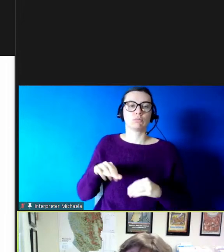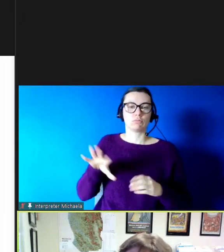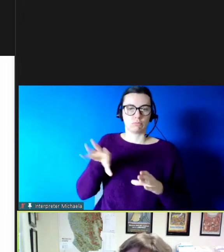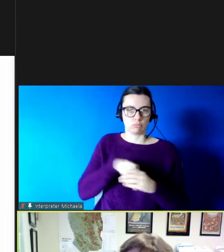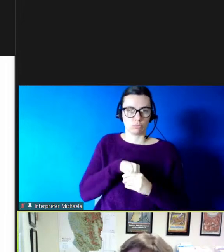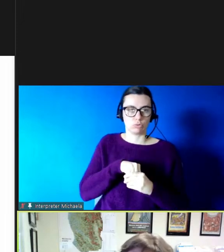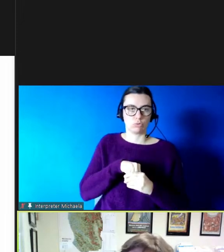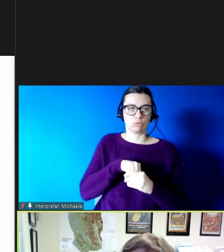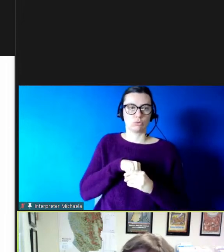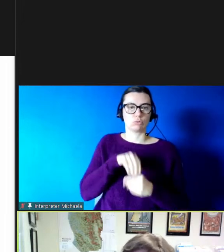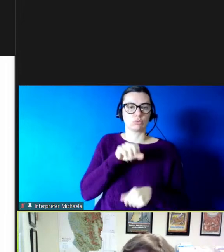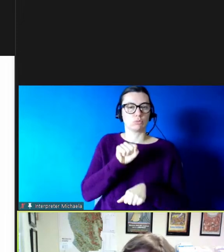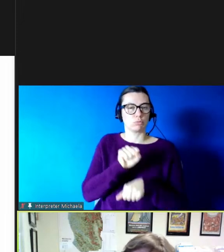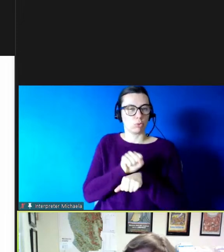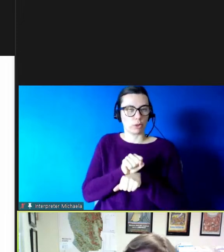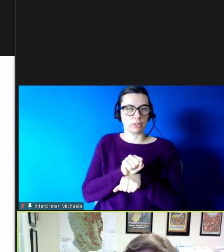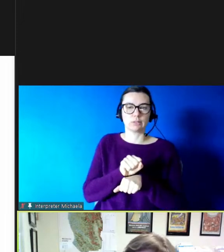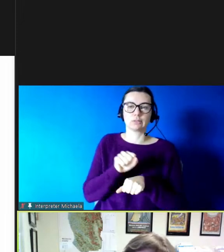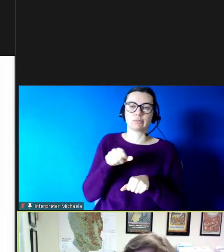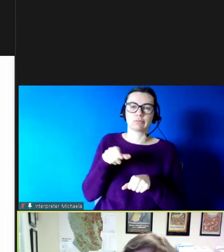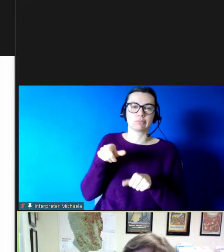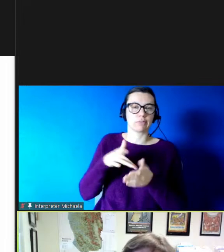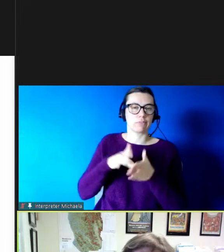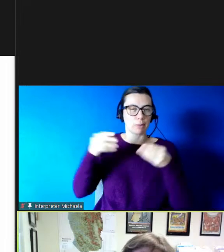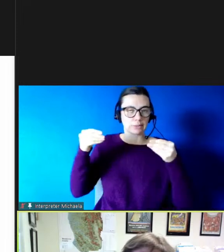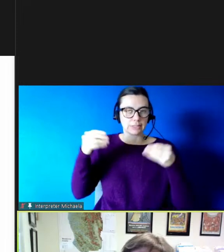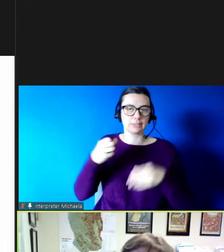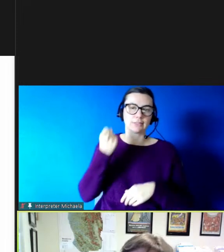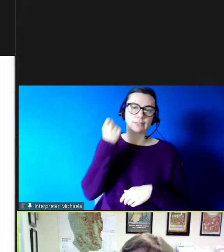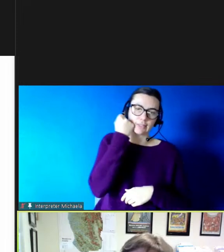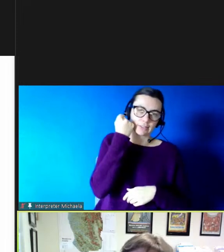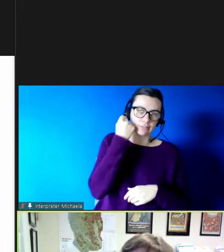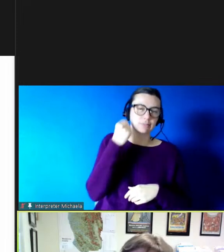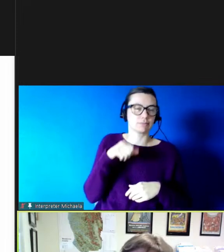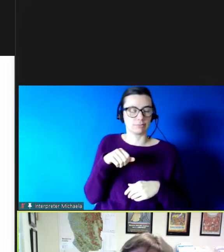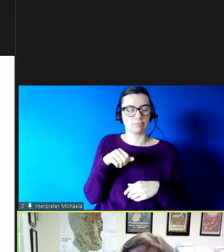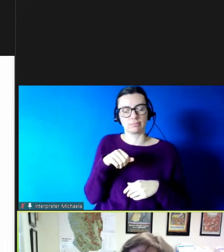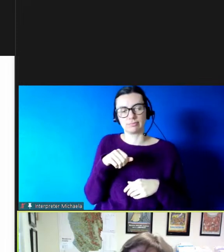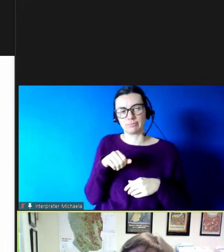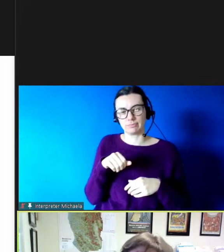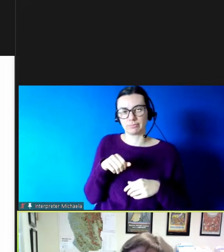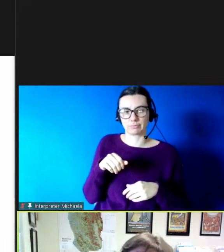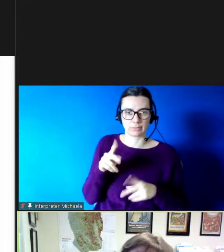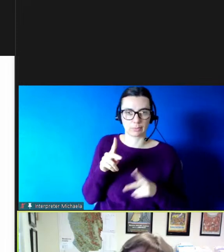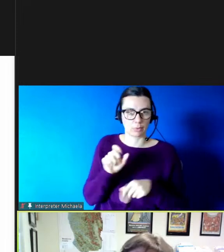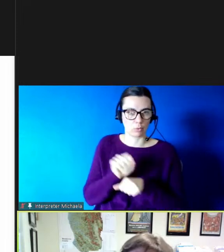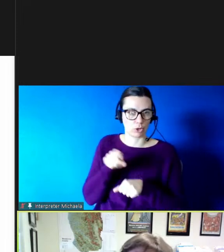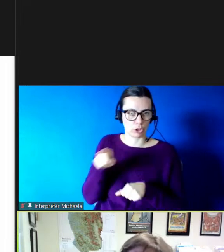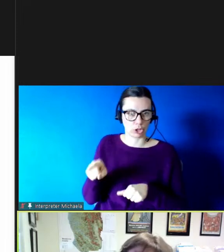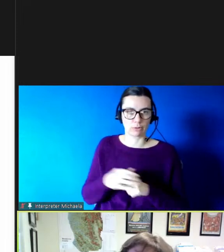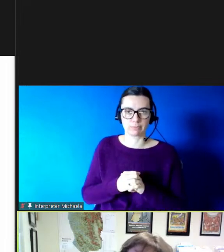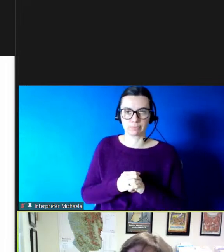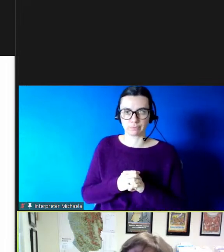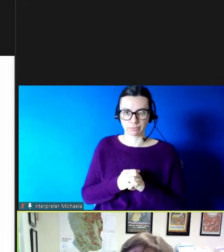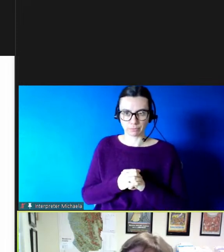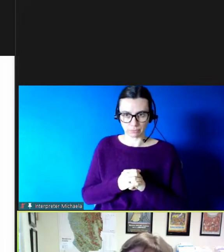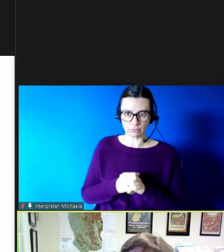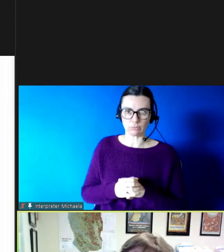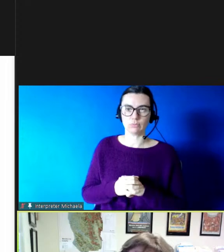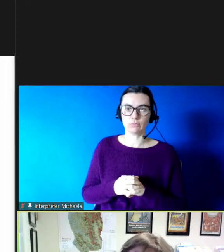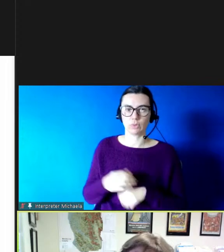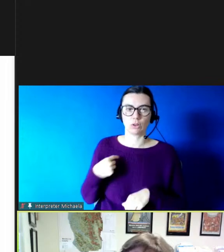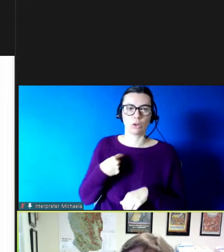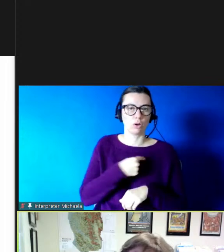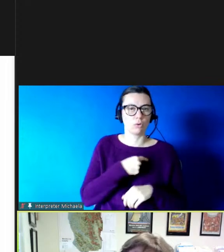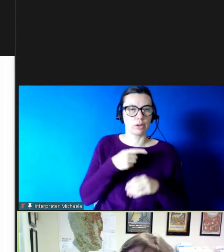employees of pharmacies and dental facilities. We just completed, modeled after the state, isolation